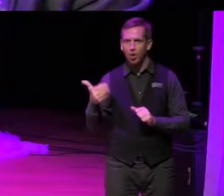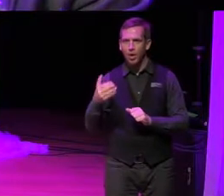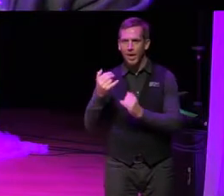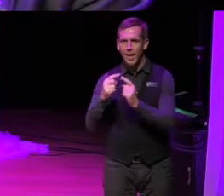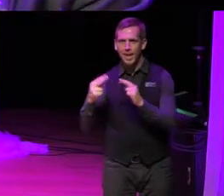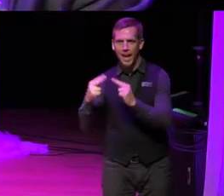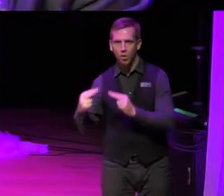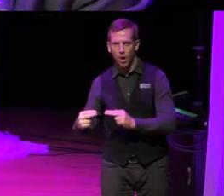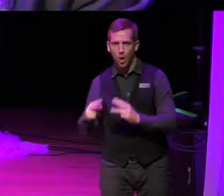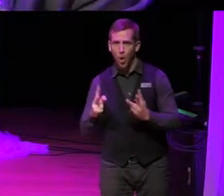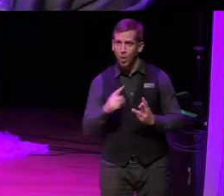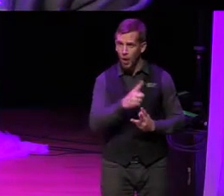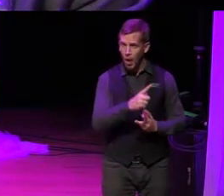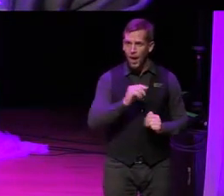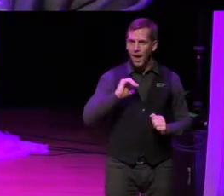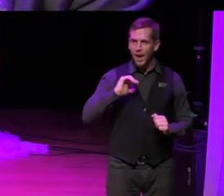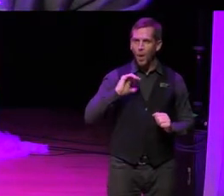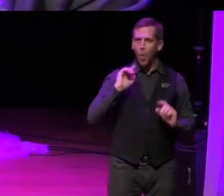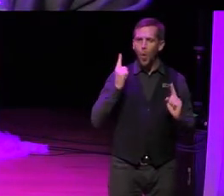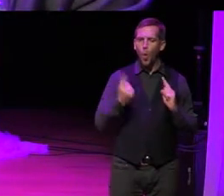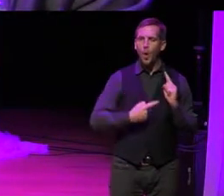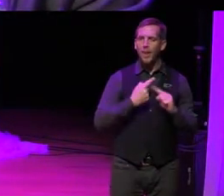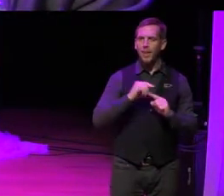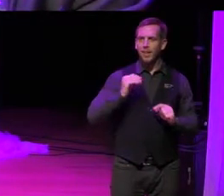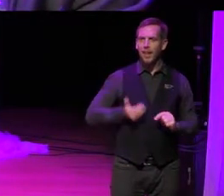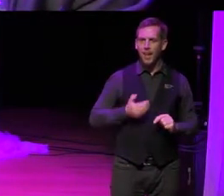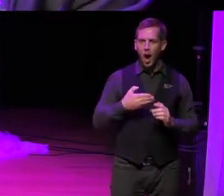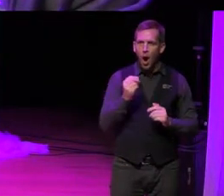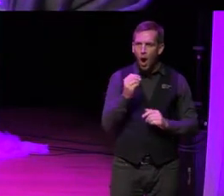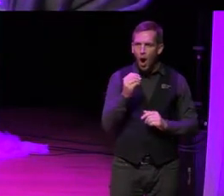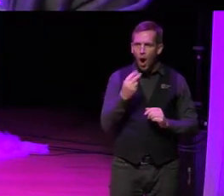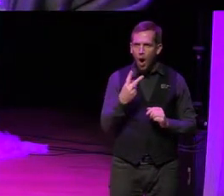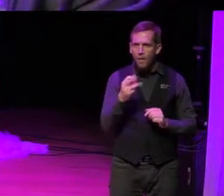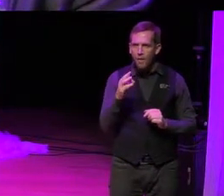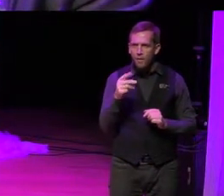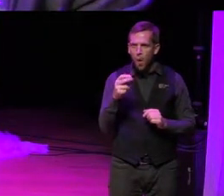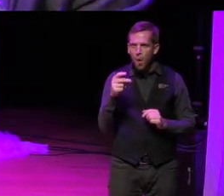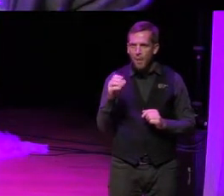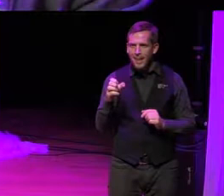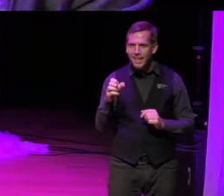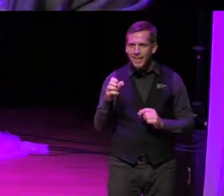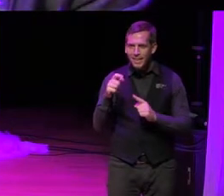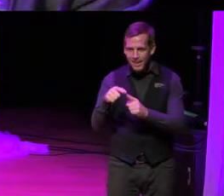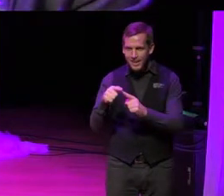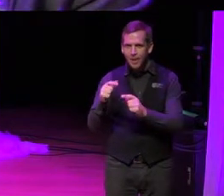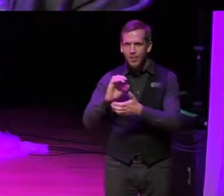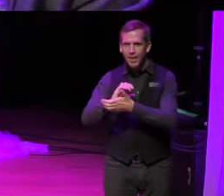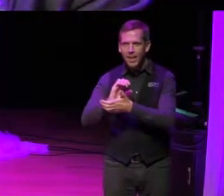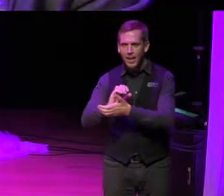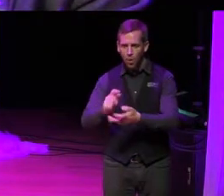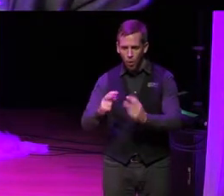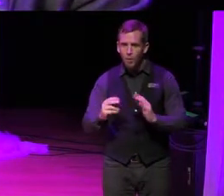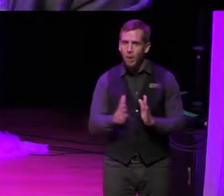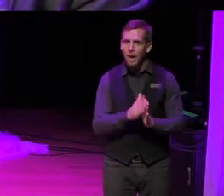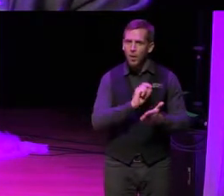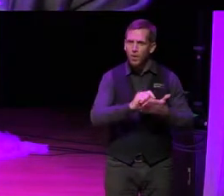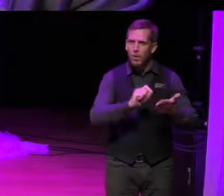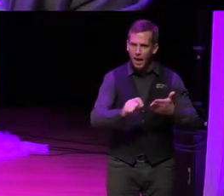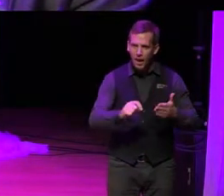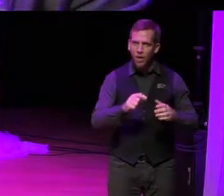magazine. She was part of drafting the final constitution of South Africa, and between 2009